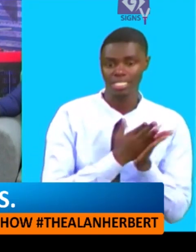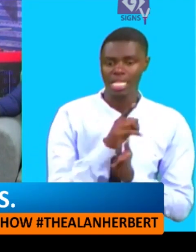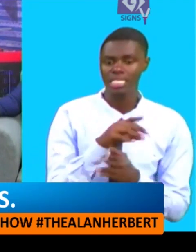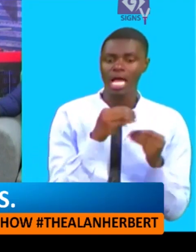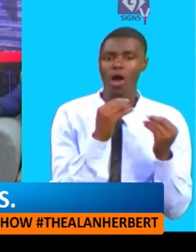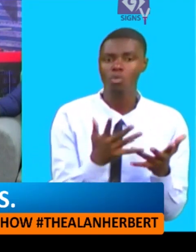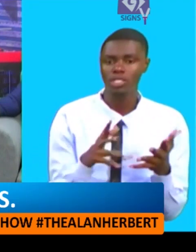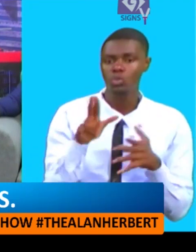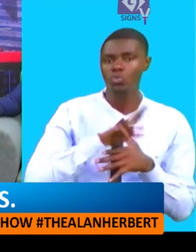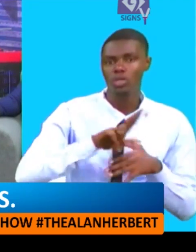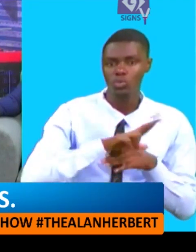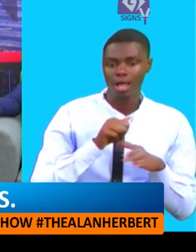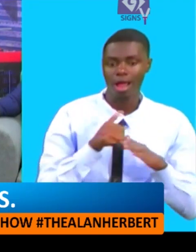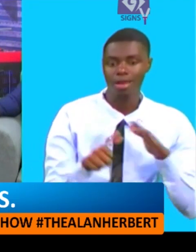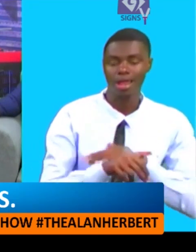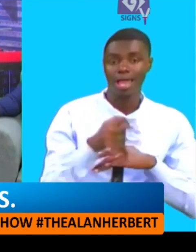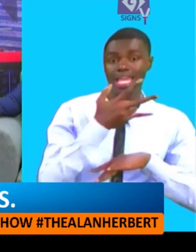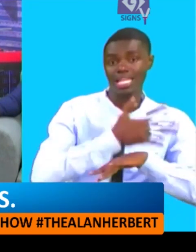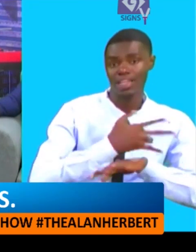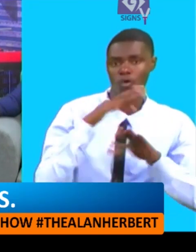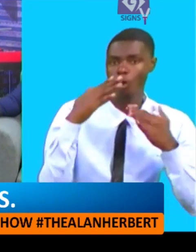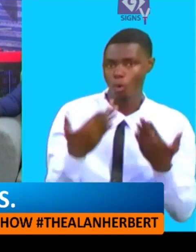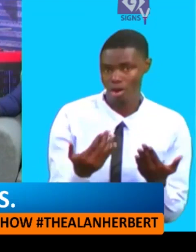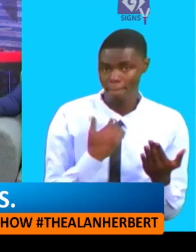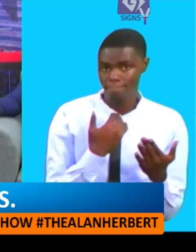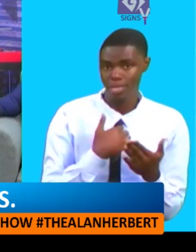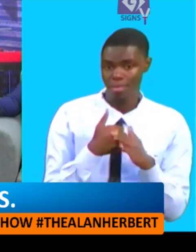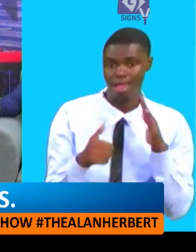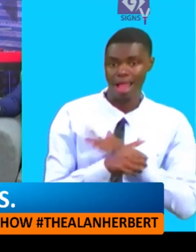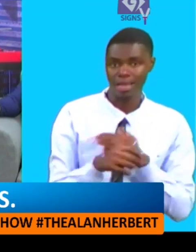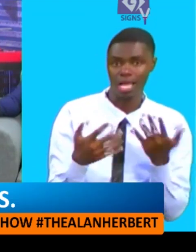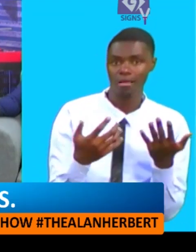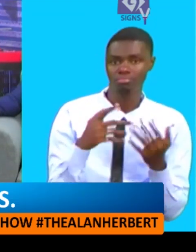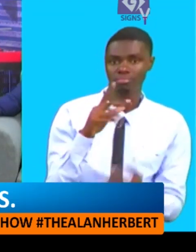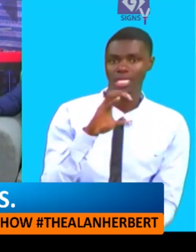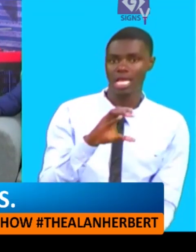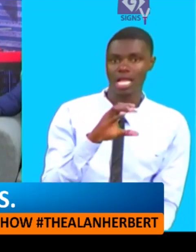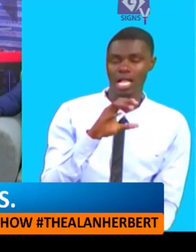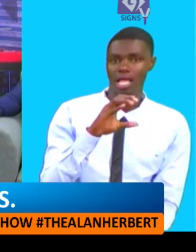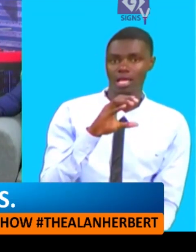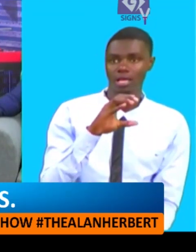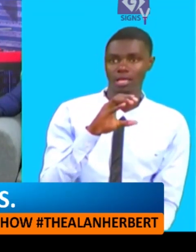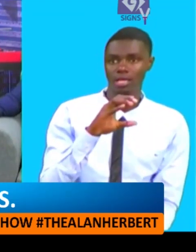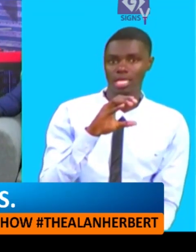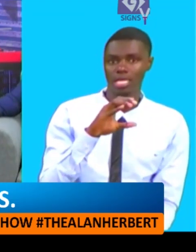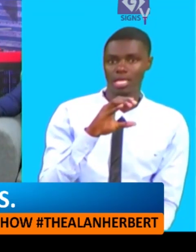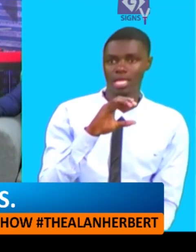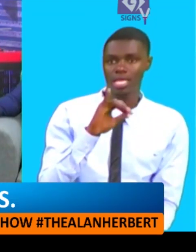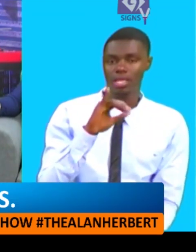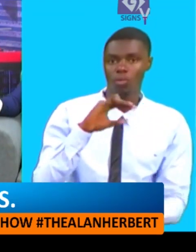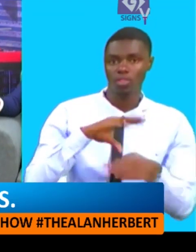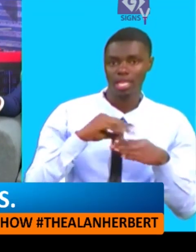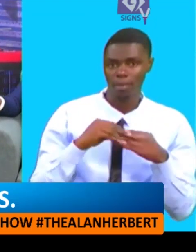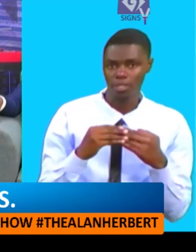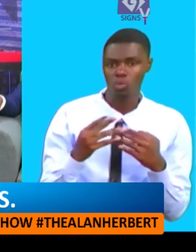you are able to spend under NHIF, or I am under chemo. This is how much you're supposed. Could you just paint a picture for